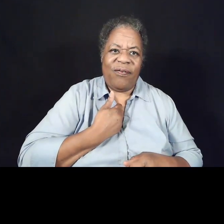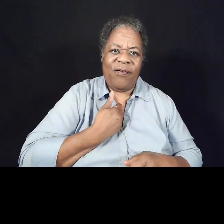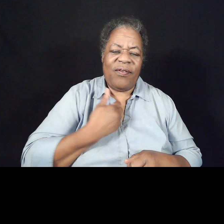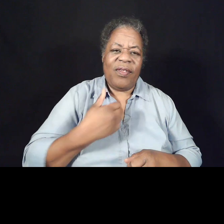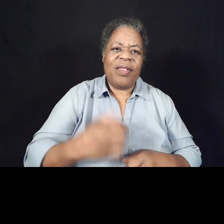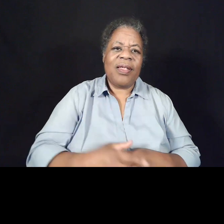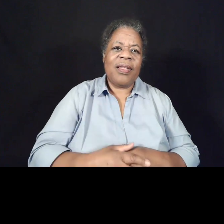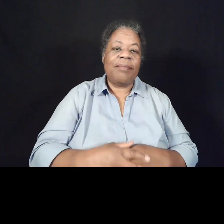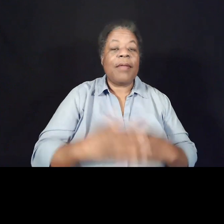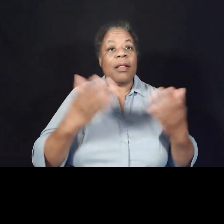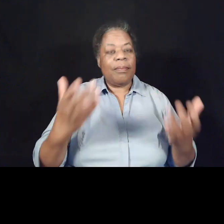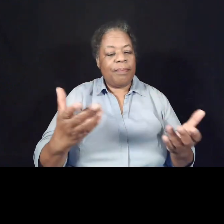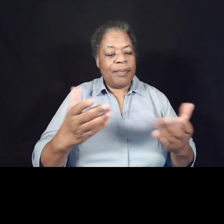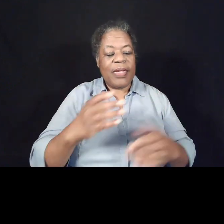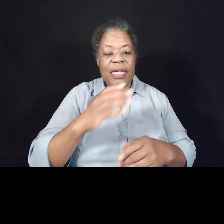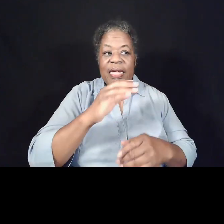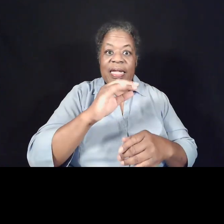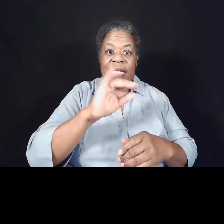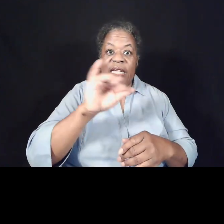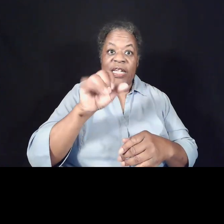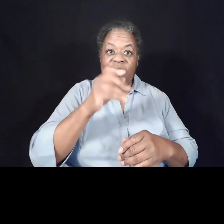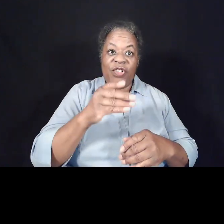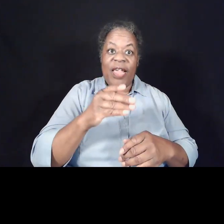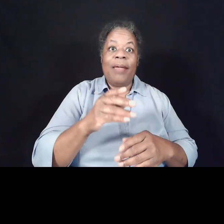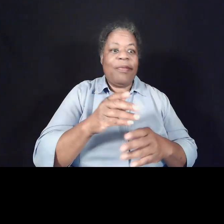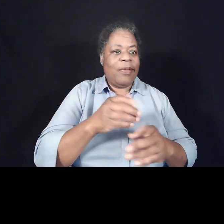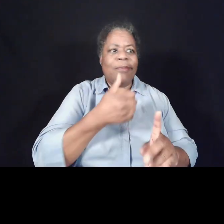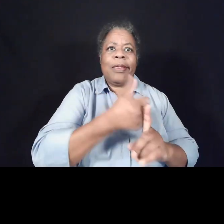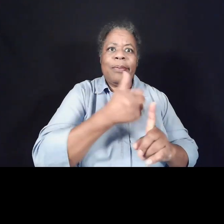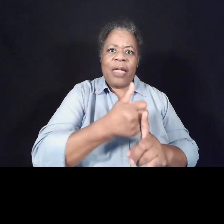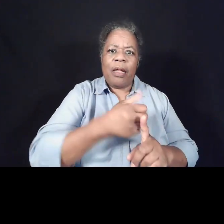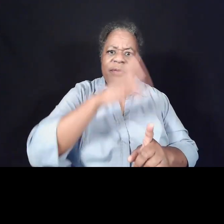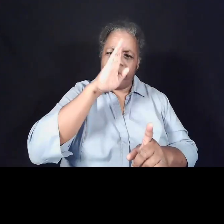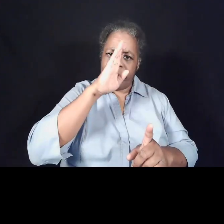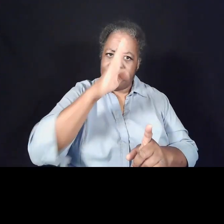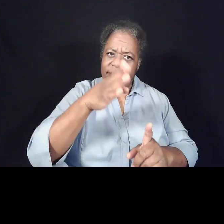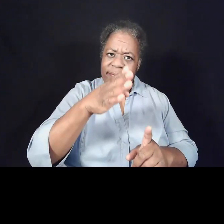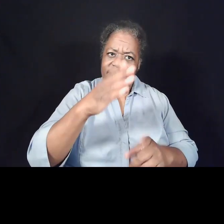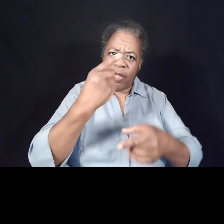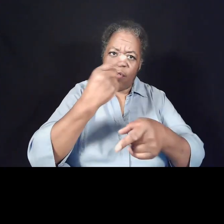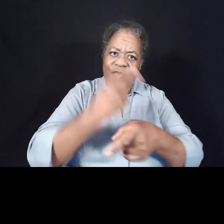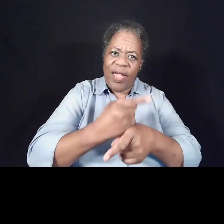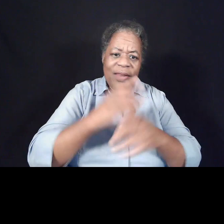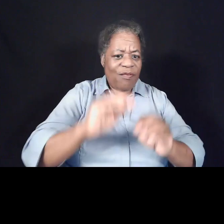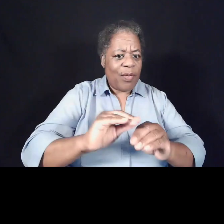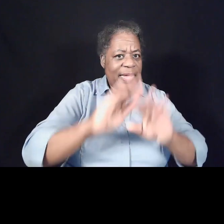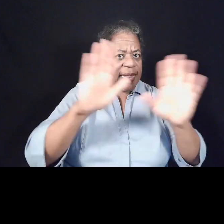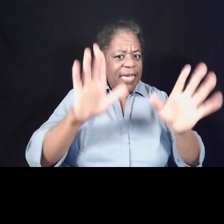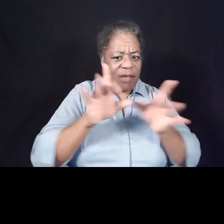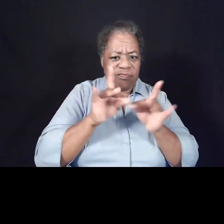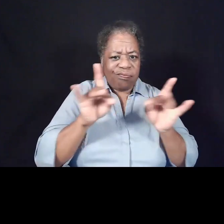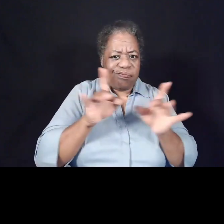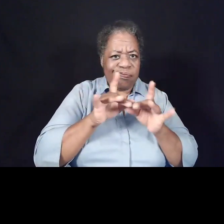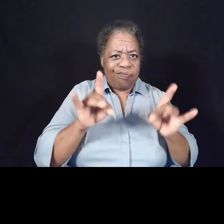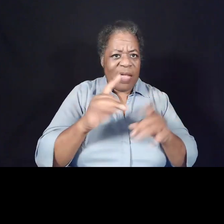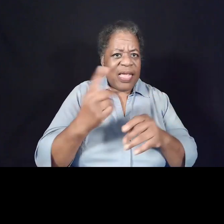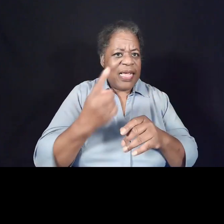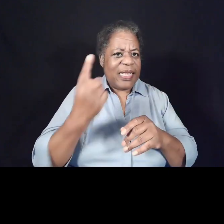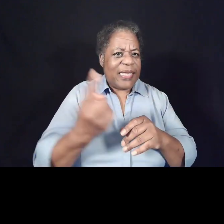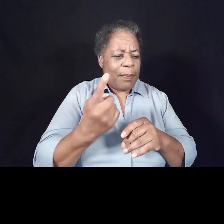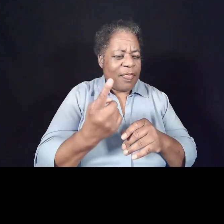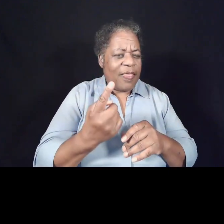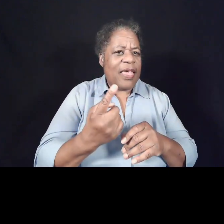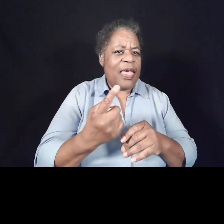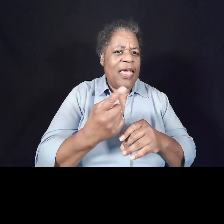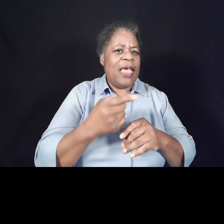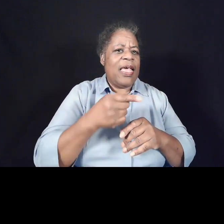Well, as usual, James doesn't pull any punches, right? I mean, it's clear from these opening lines that something has gone very